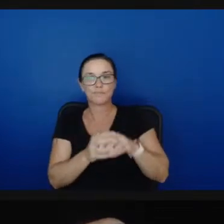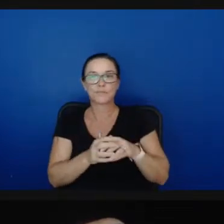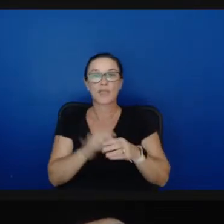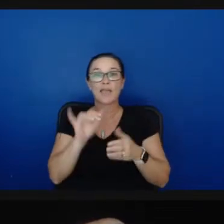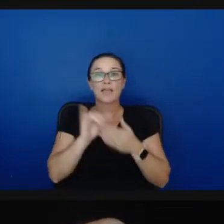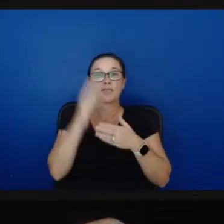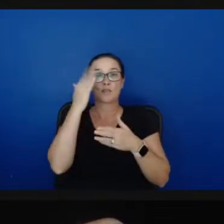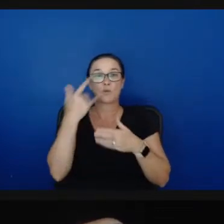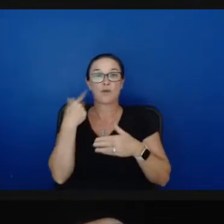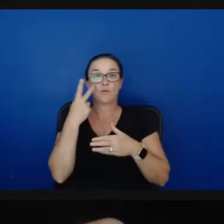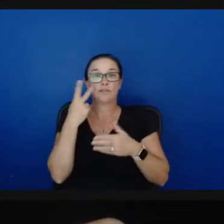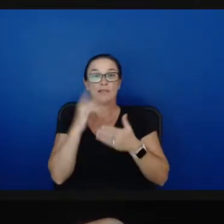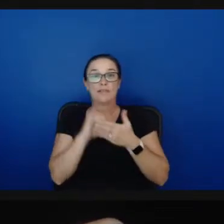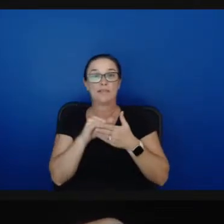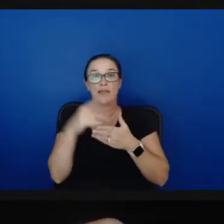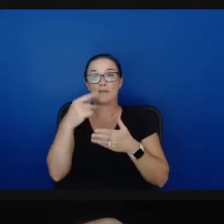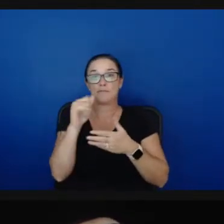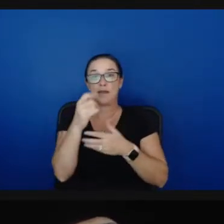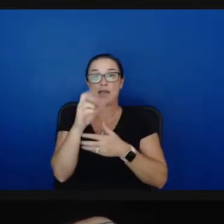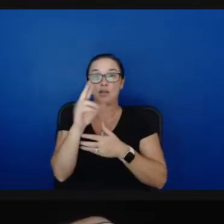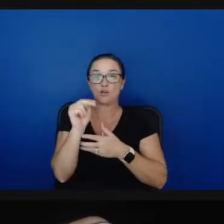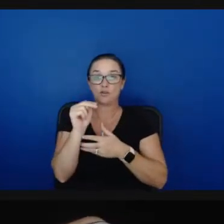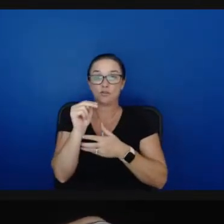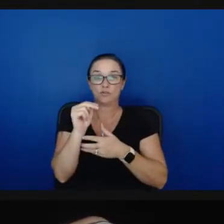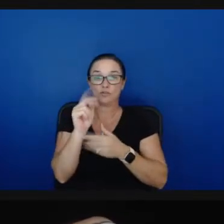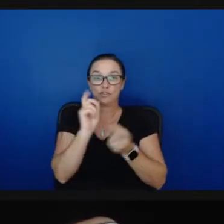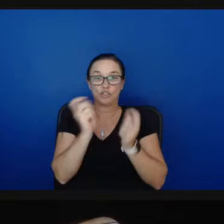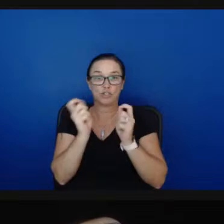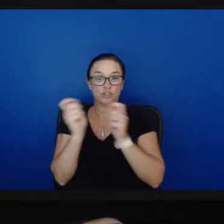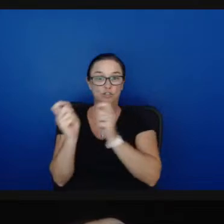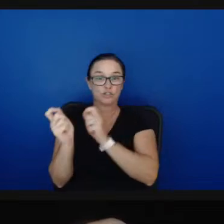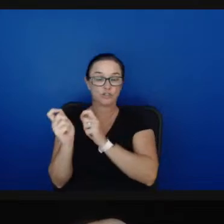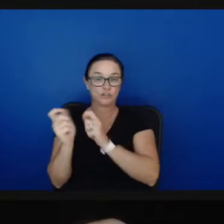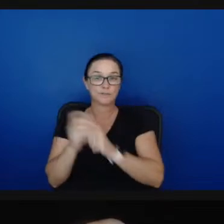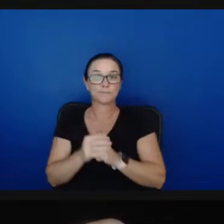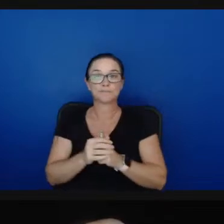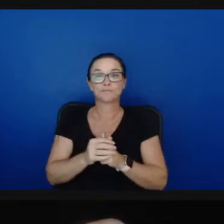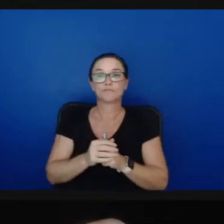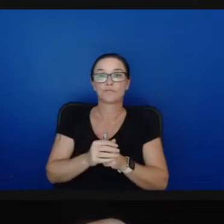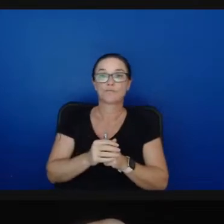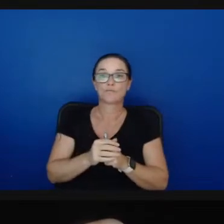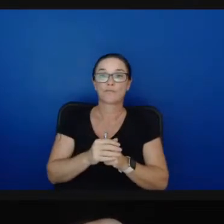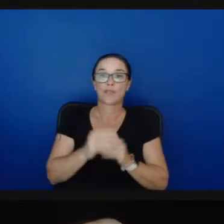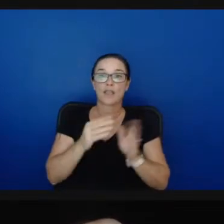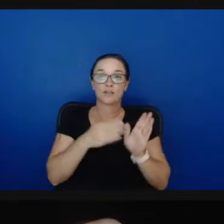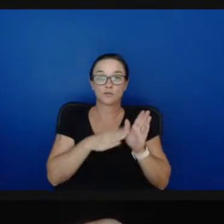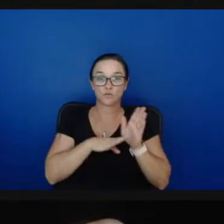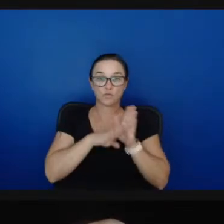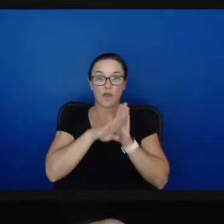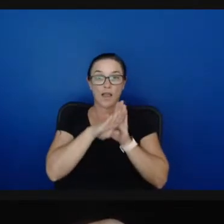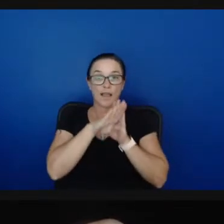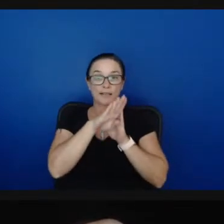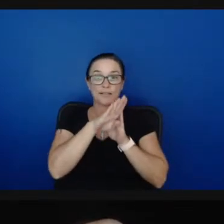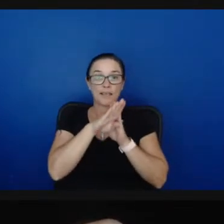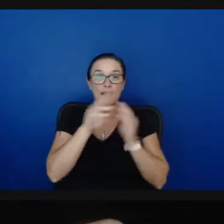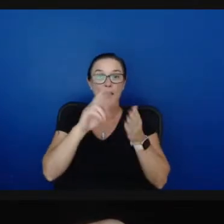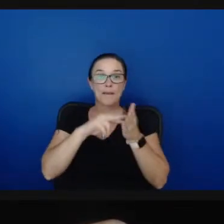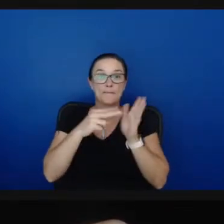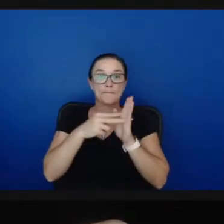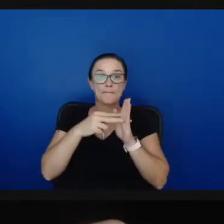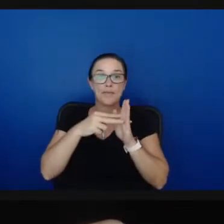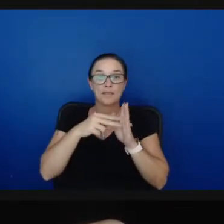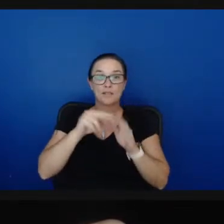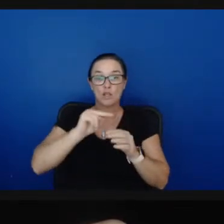on this line for the last year change. Here it is rising, meaning the two sides of the crater are getting further